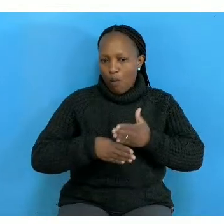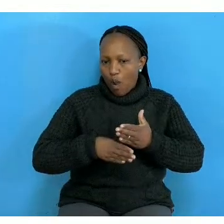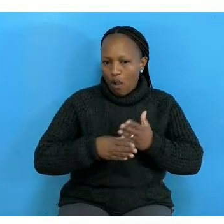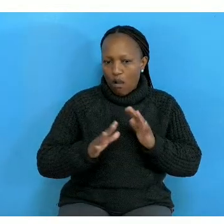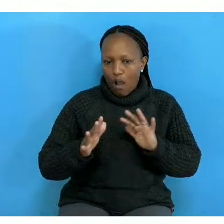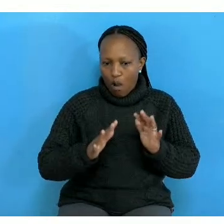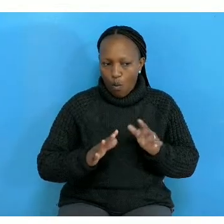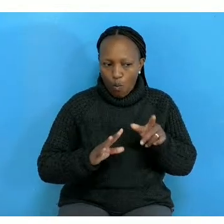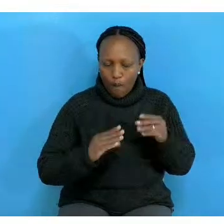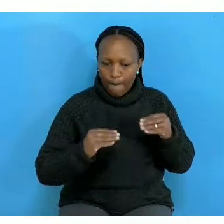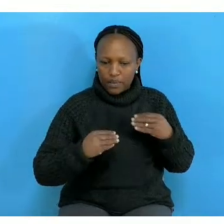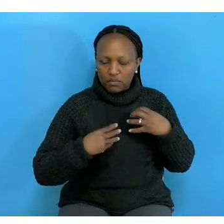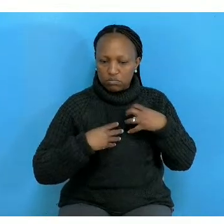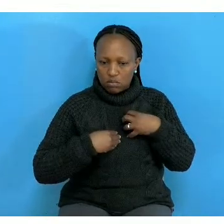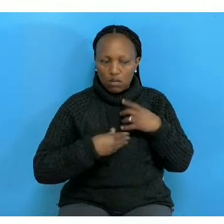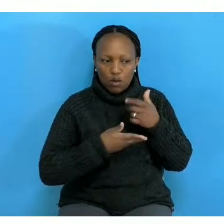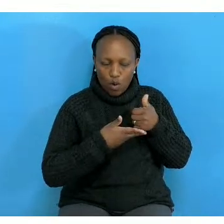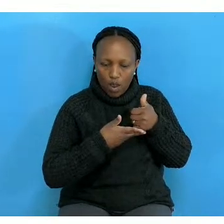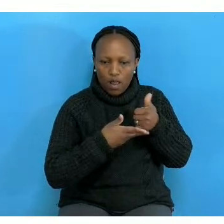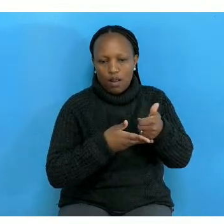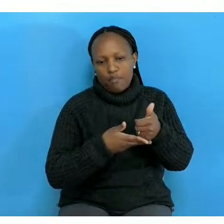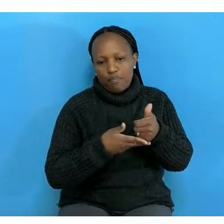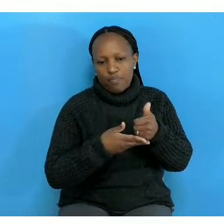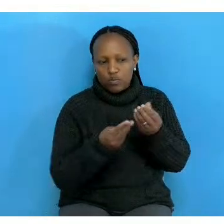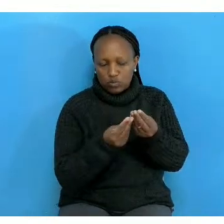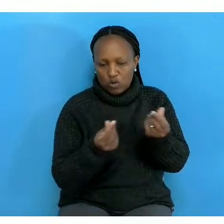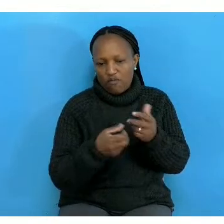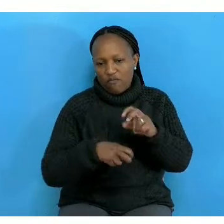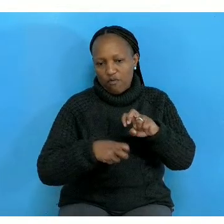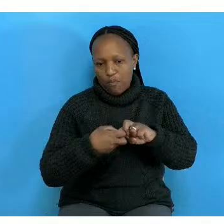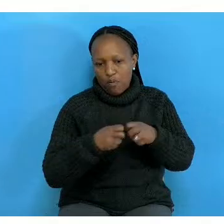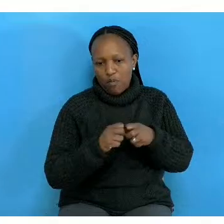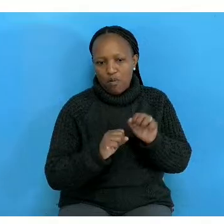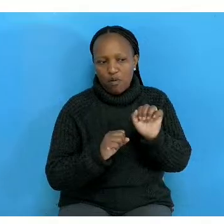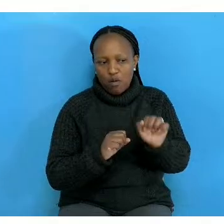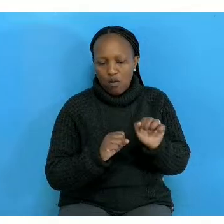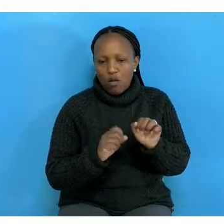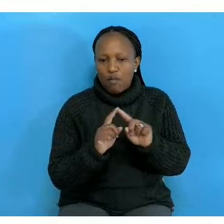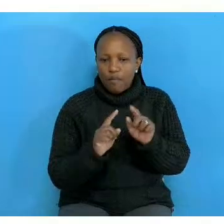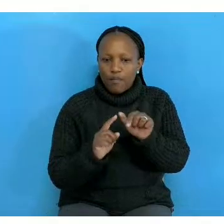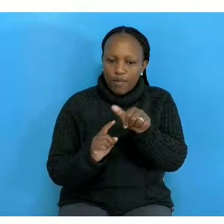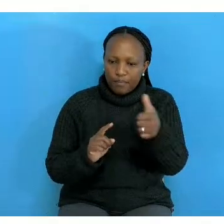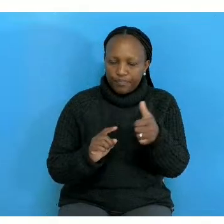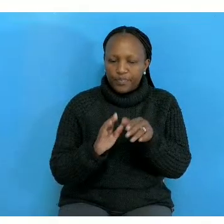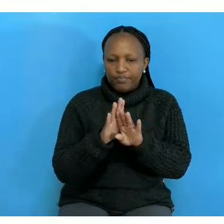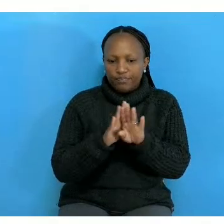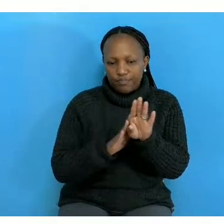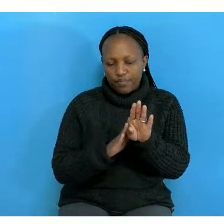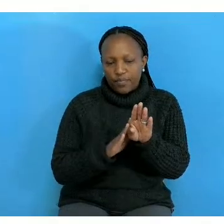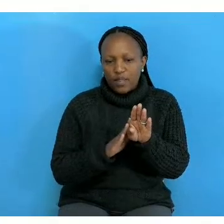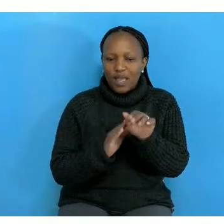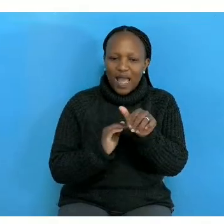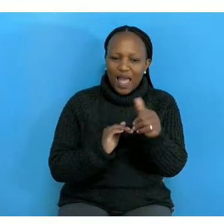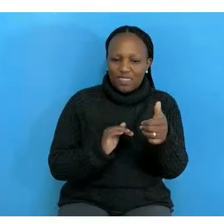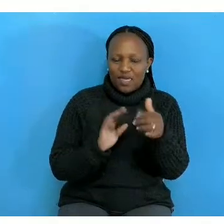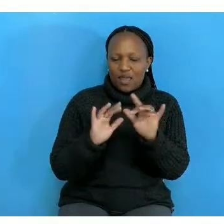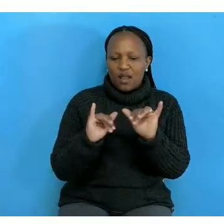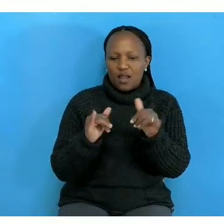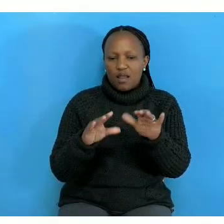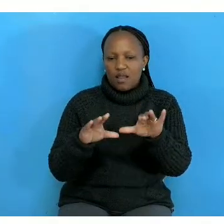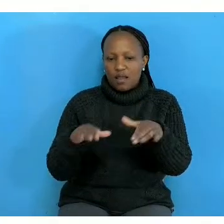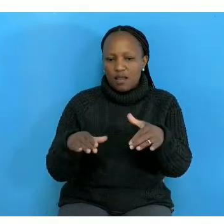GEP who will solve your problems. There are other problems that are solved by different development actors. For instance, if you